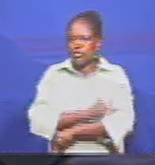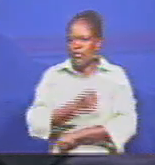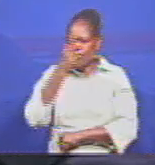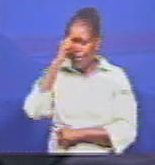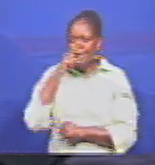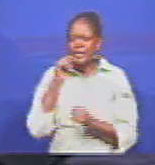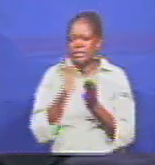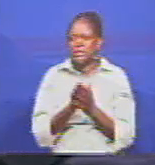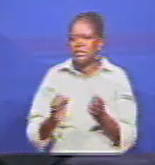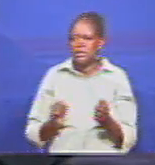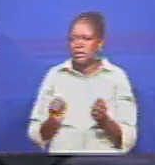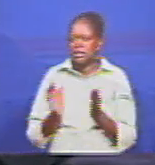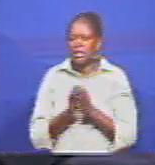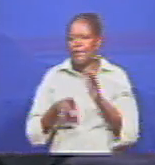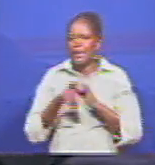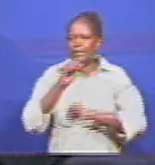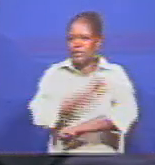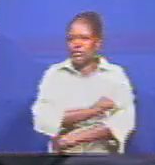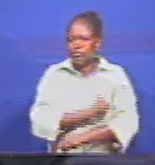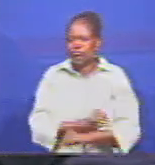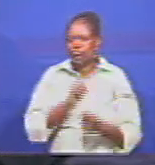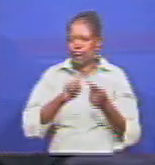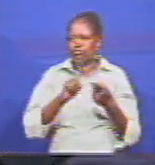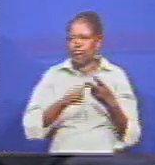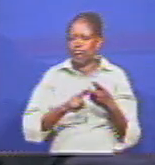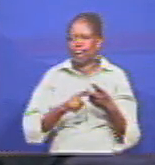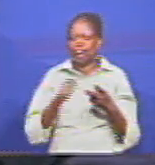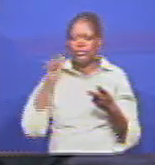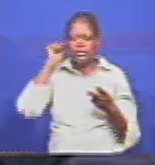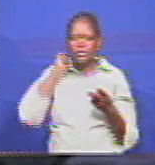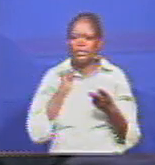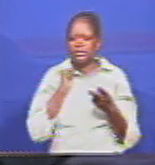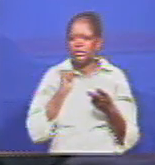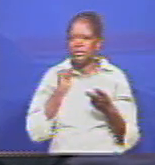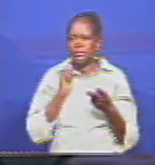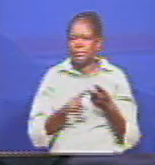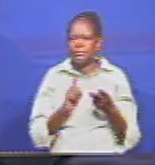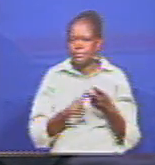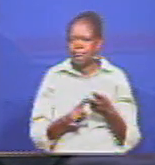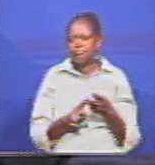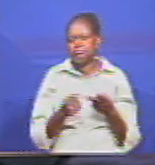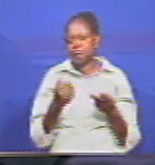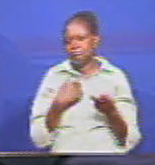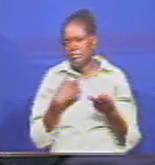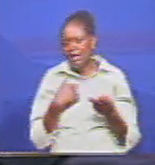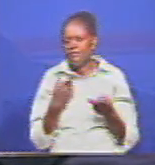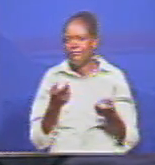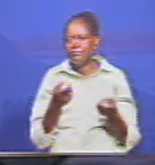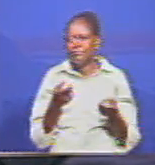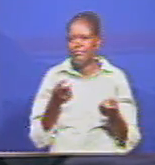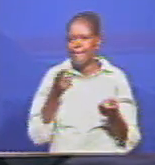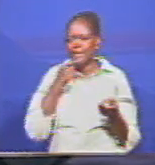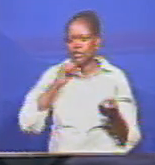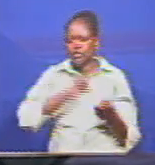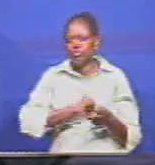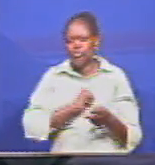and girls, and also a primary school. Mm-hmm. If you go to Nandi, mm-hmm. in Kesengei, there is the Makarios Boys. Mm-hmm. It is there. If you go